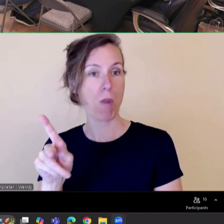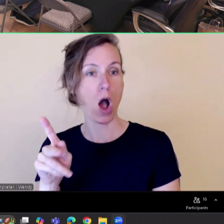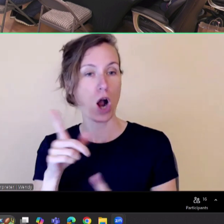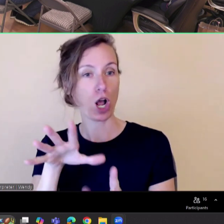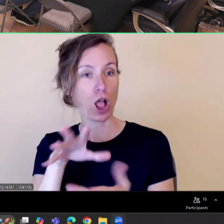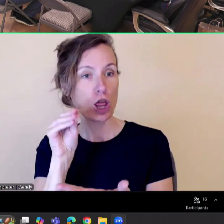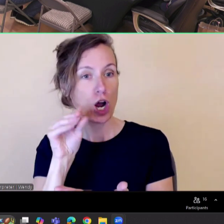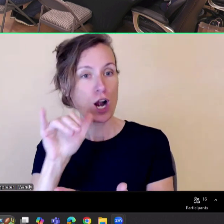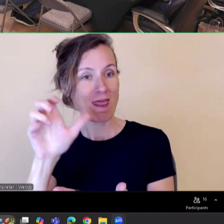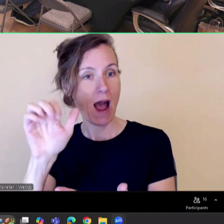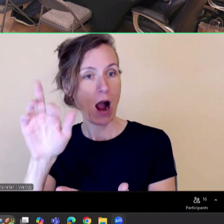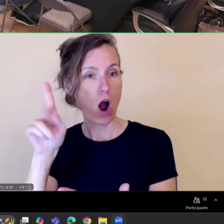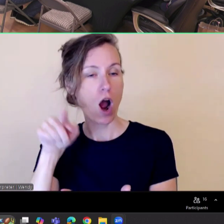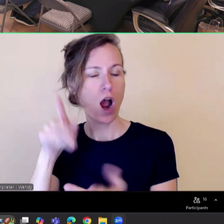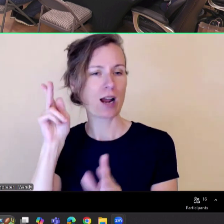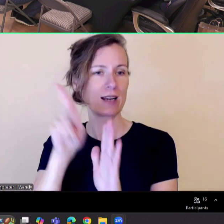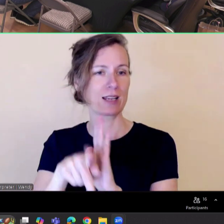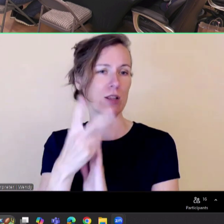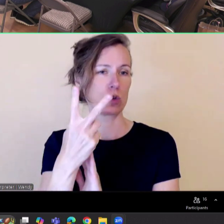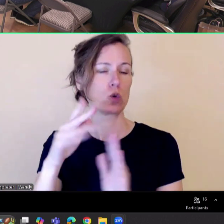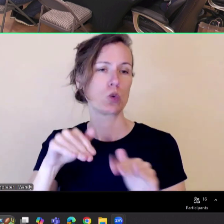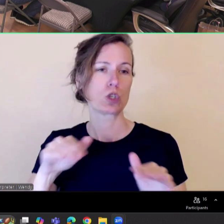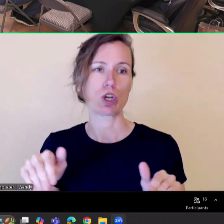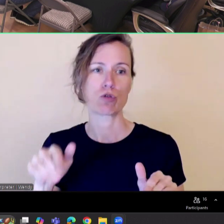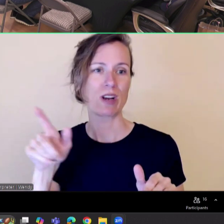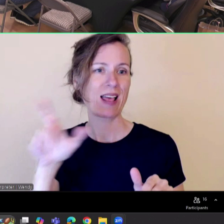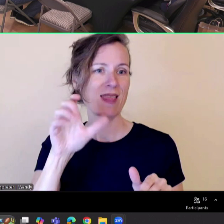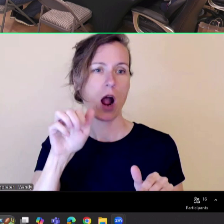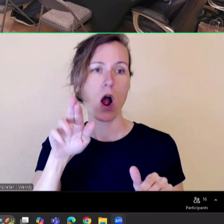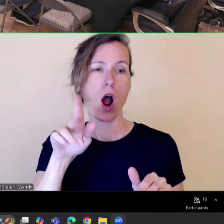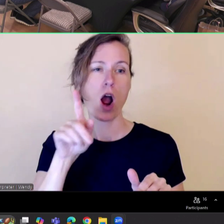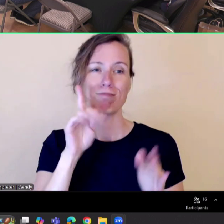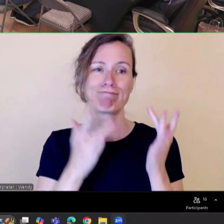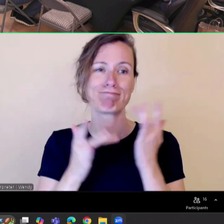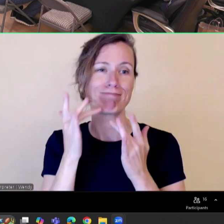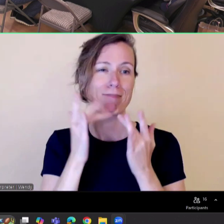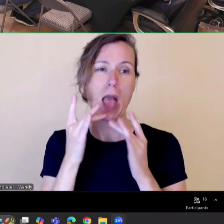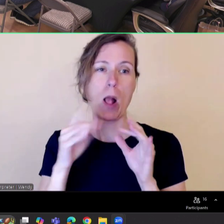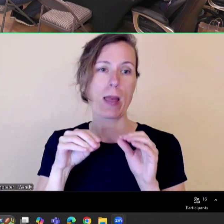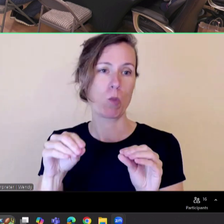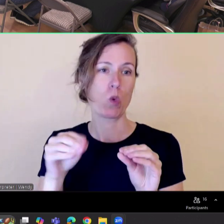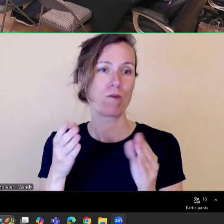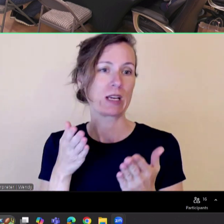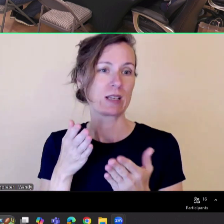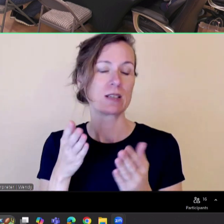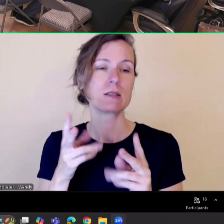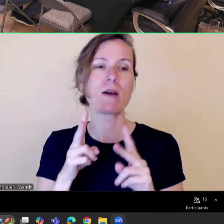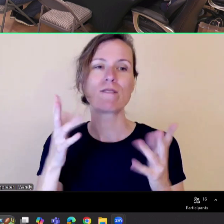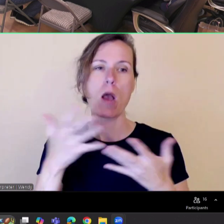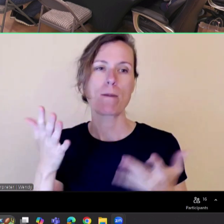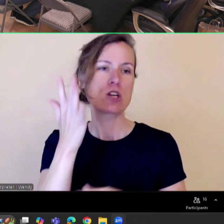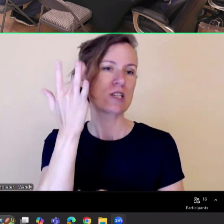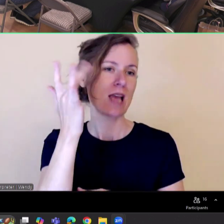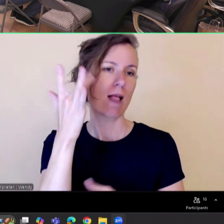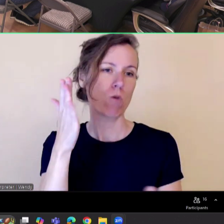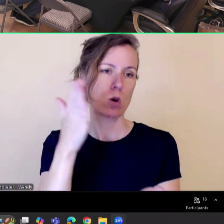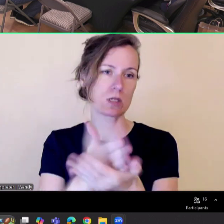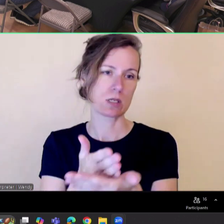car was barely moving. It was really very much a California stop, if you will, right? So